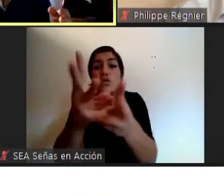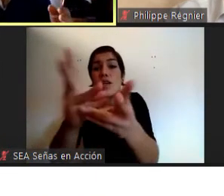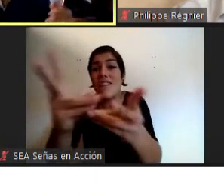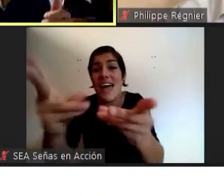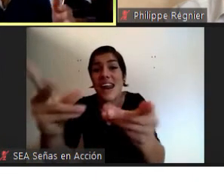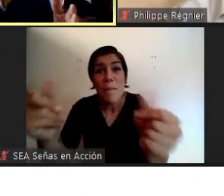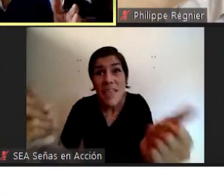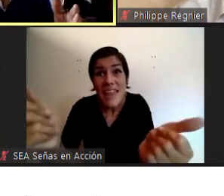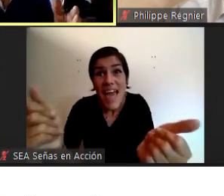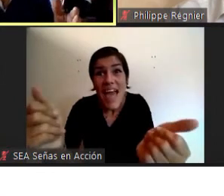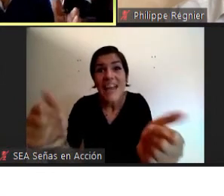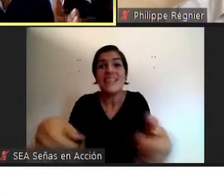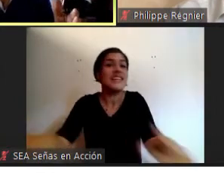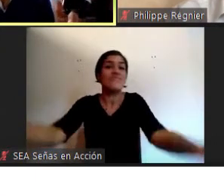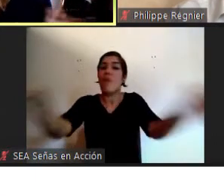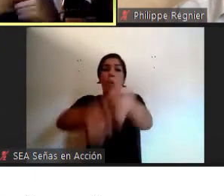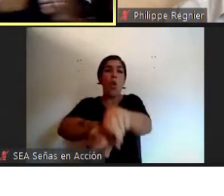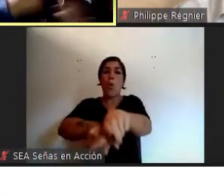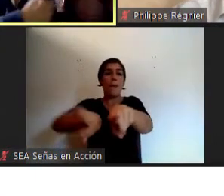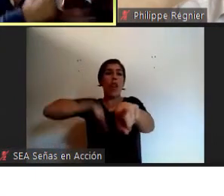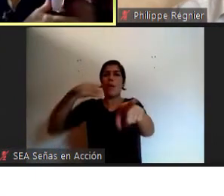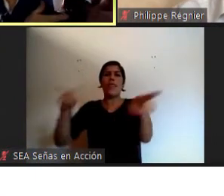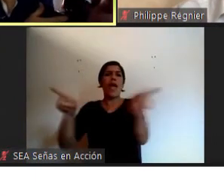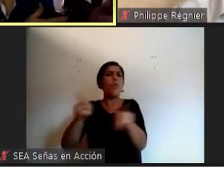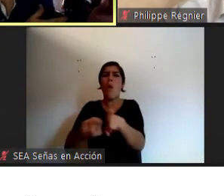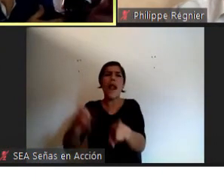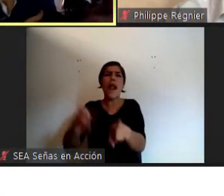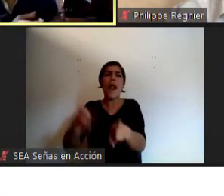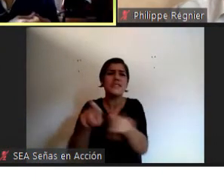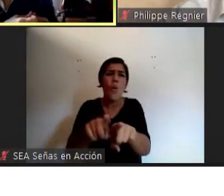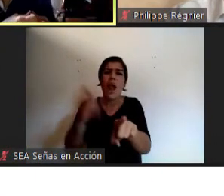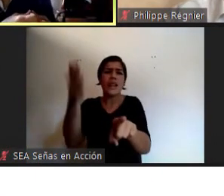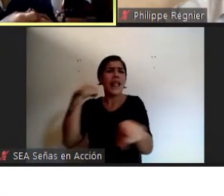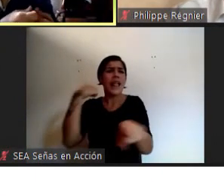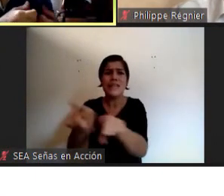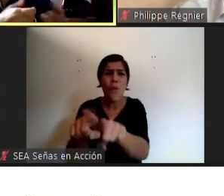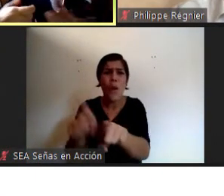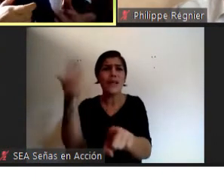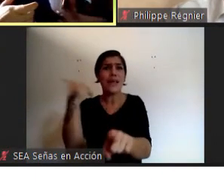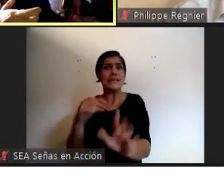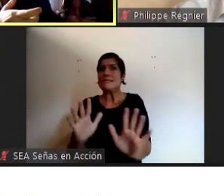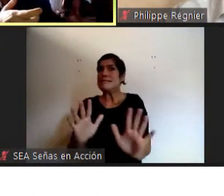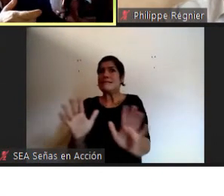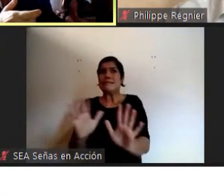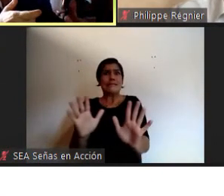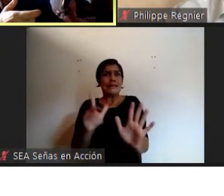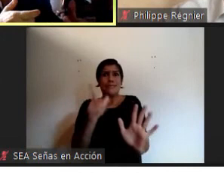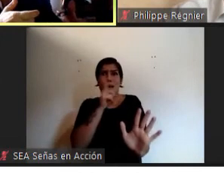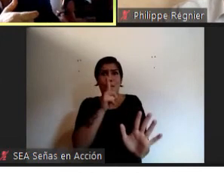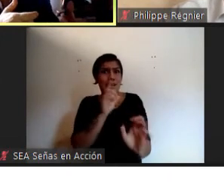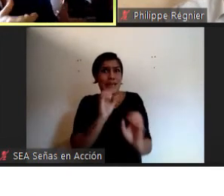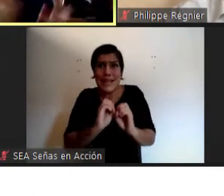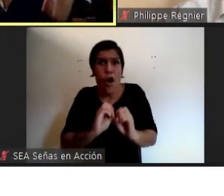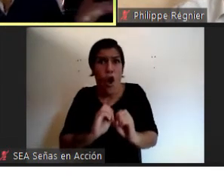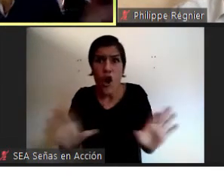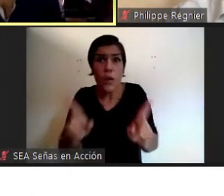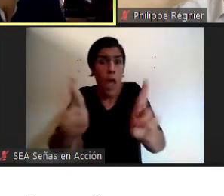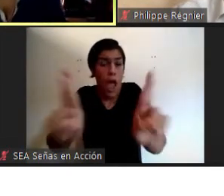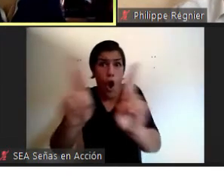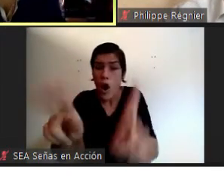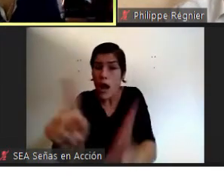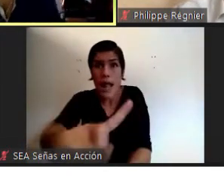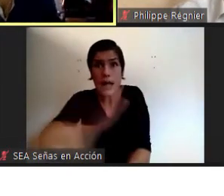that everything will go back to normal and that the recent present would be reset, so to